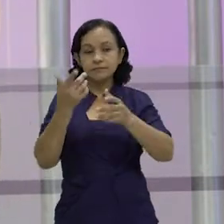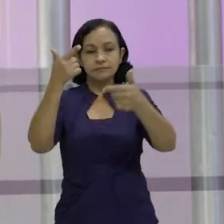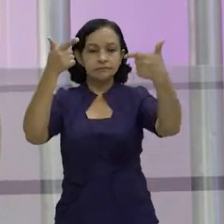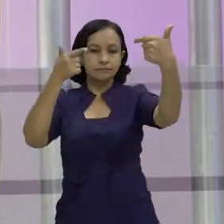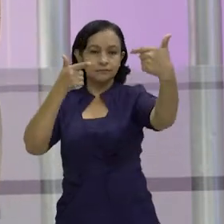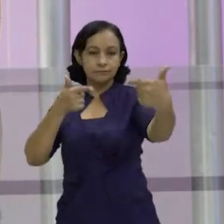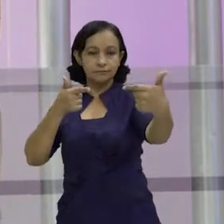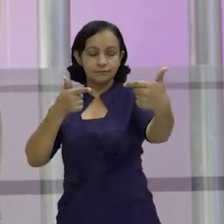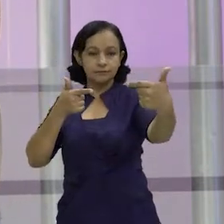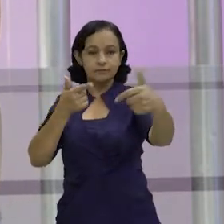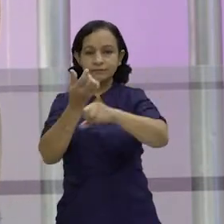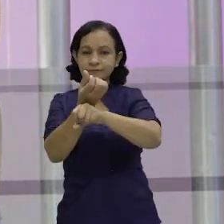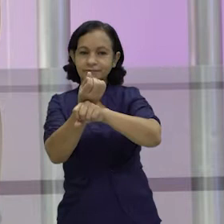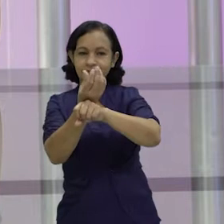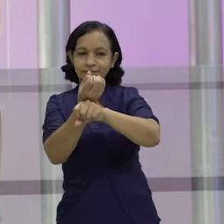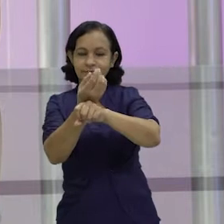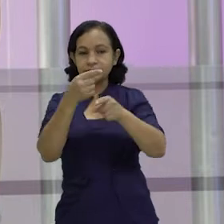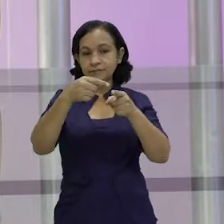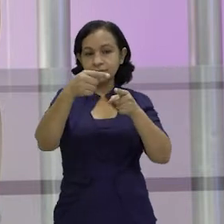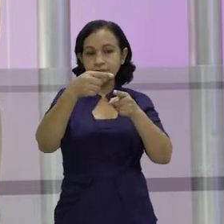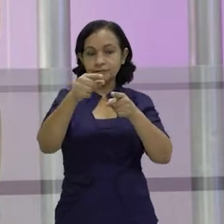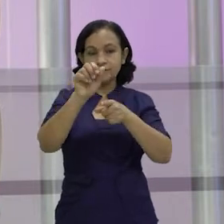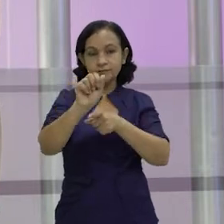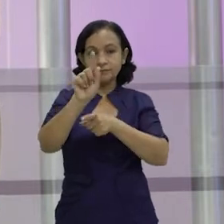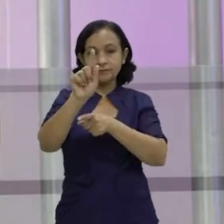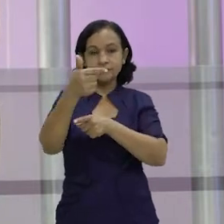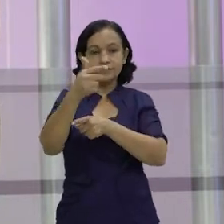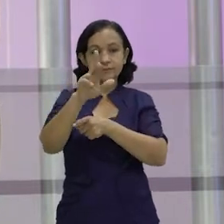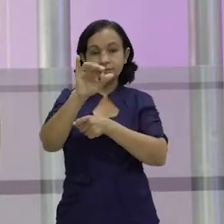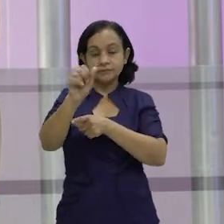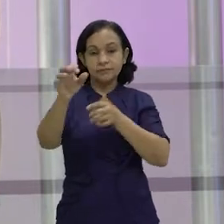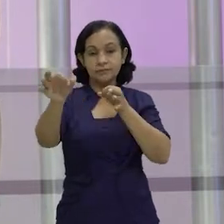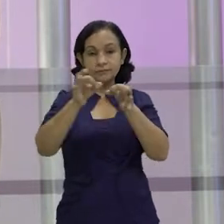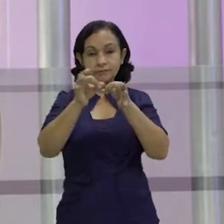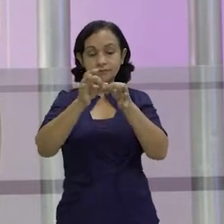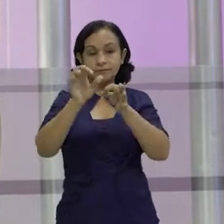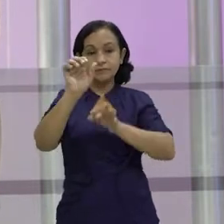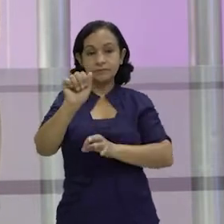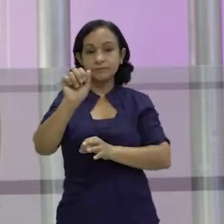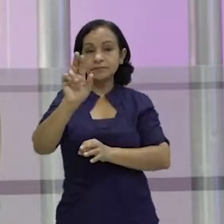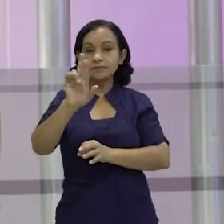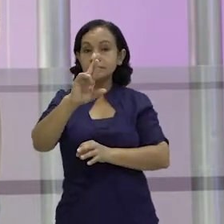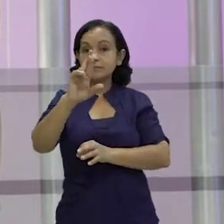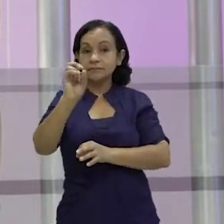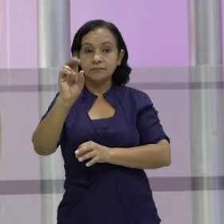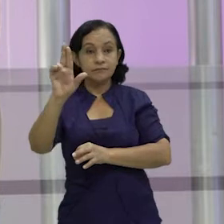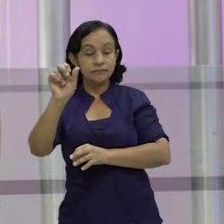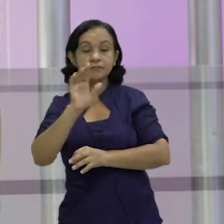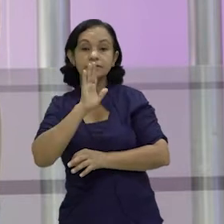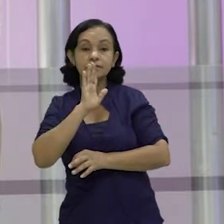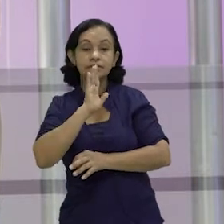videoconferences, the alcaldesa of the municipality of Altagracia in the island of Olmetepe, Aurora Álvarez, talk